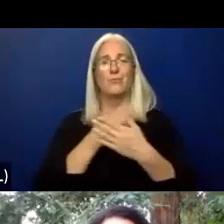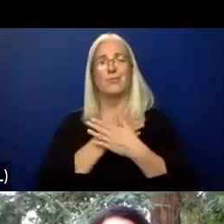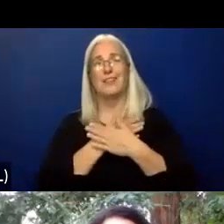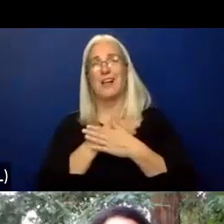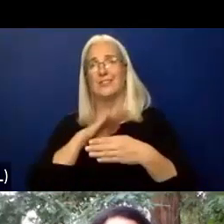Thank you all.